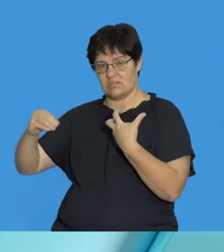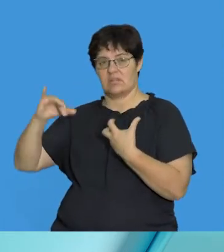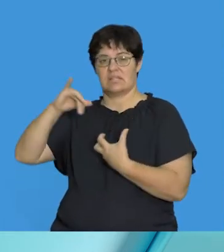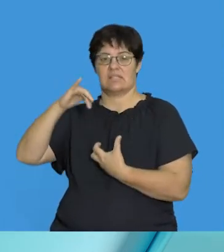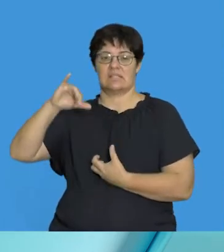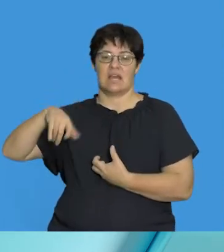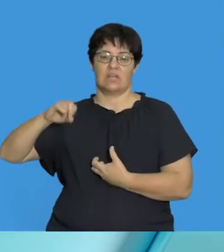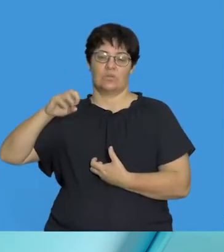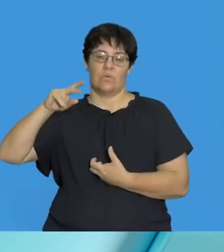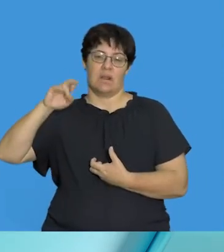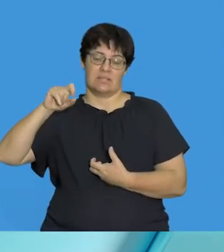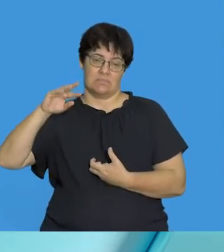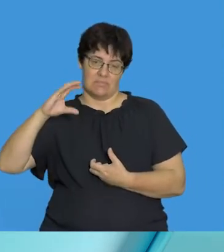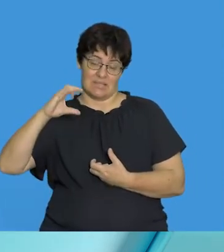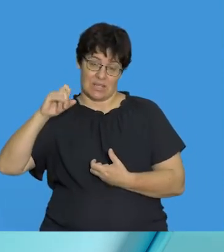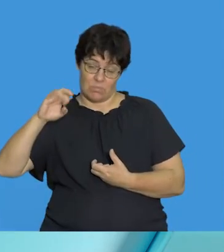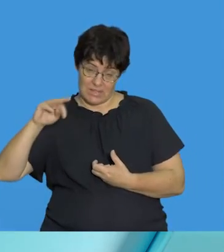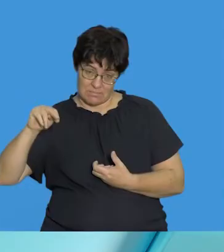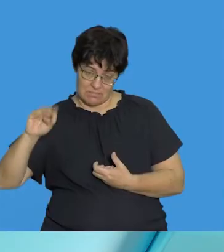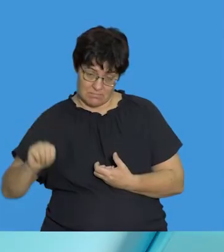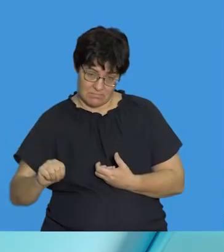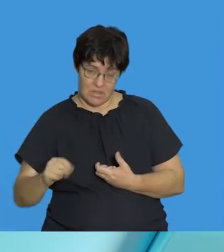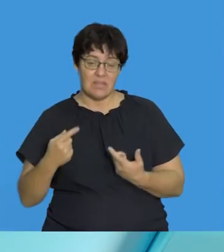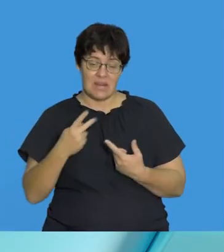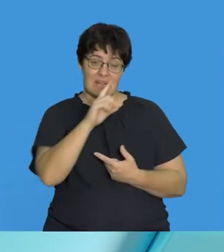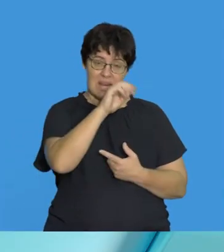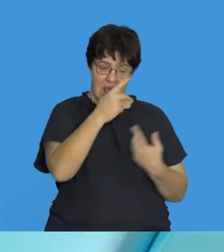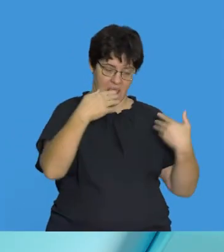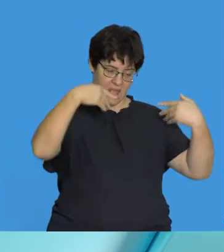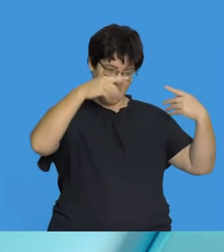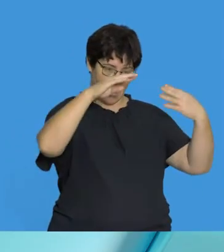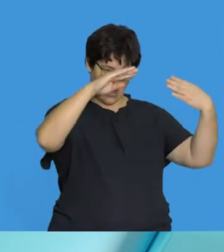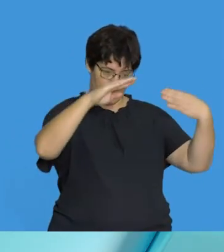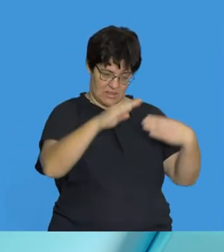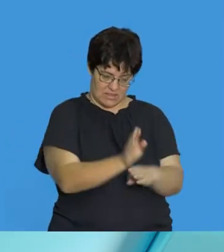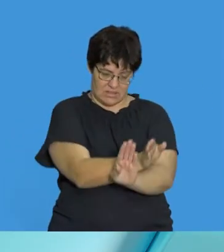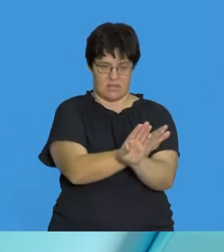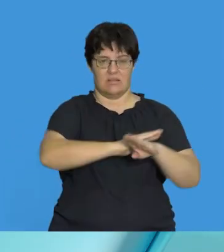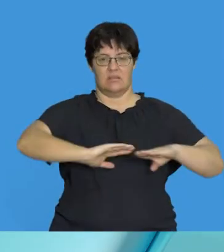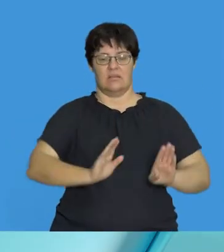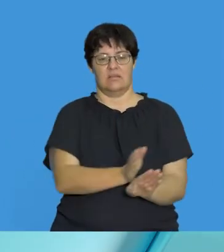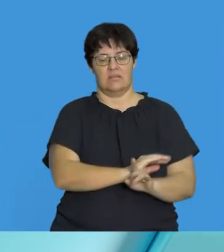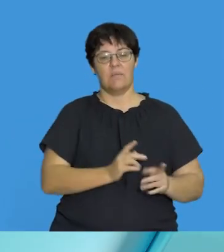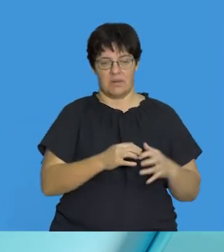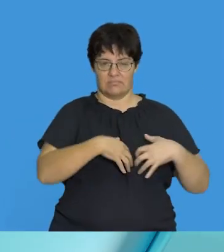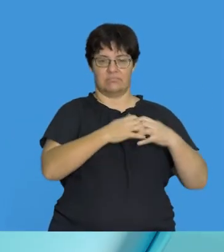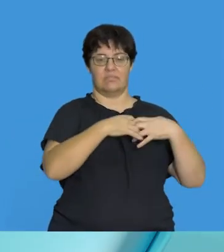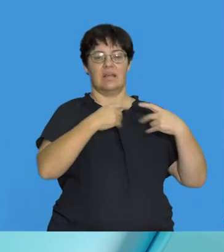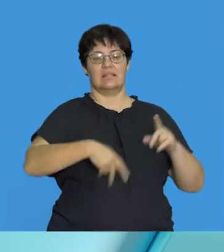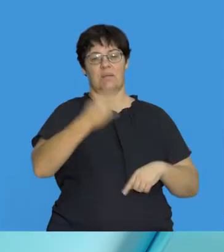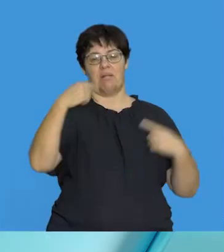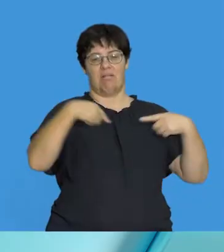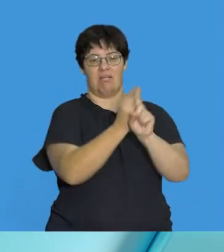moves out into the cytoplasm. The DNA then recoils, and it reconfigures its structure back